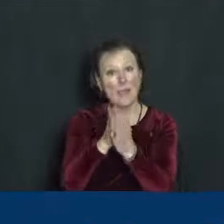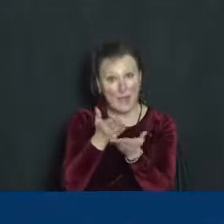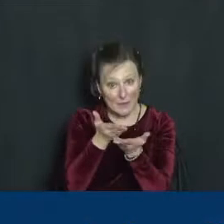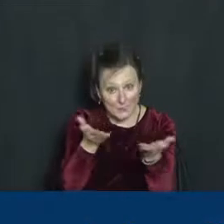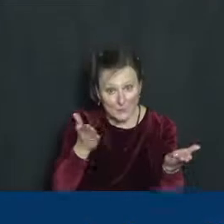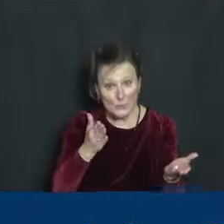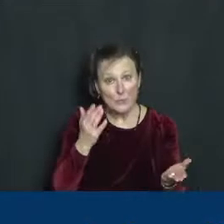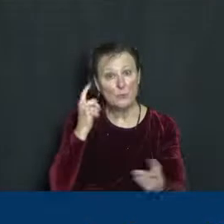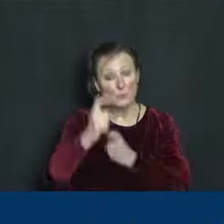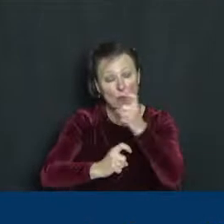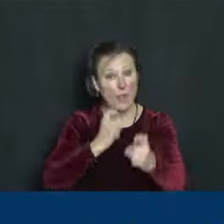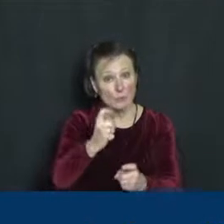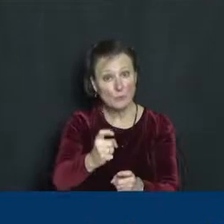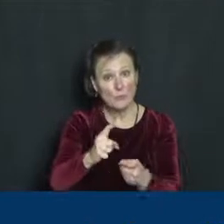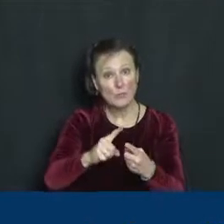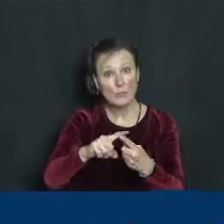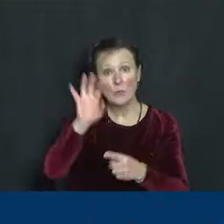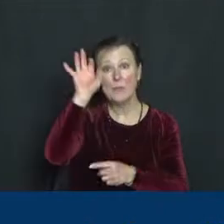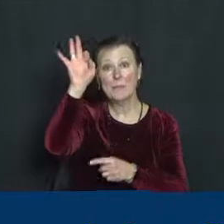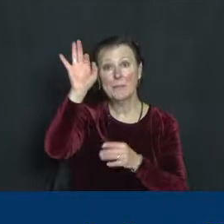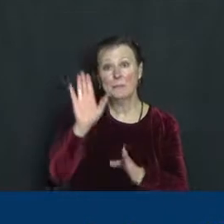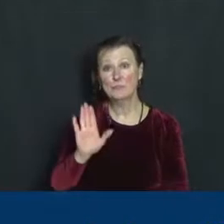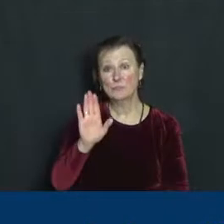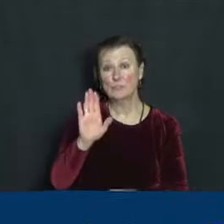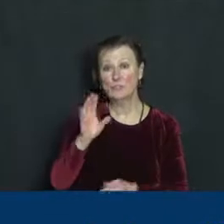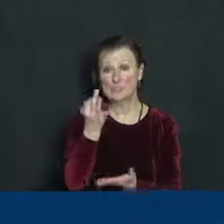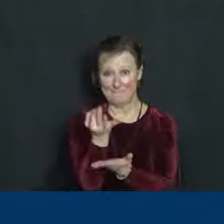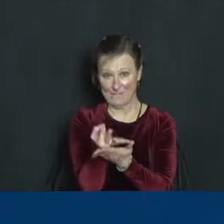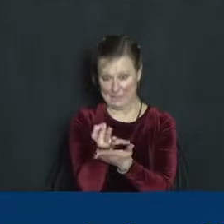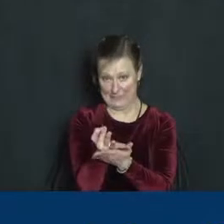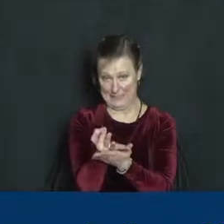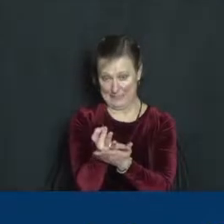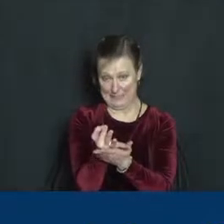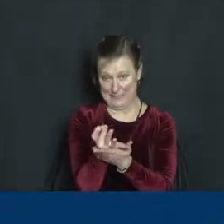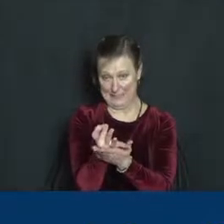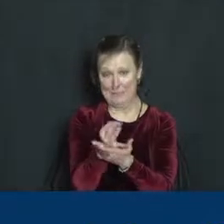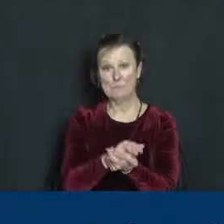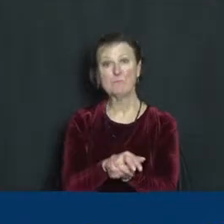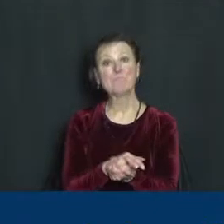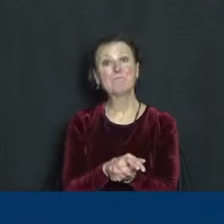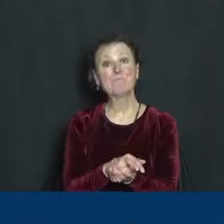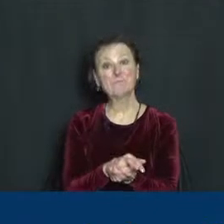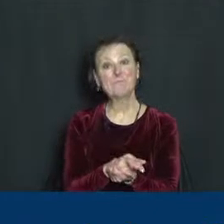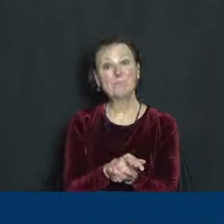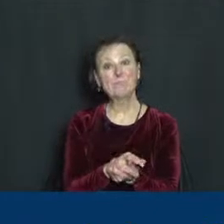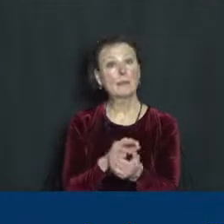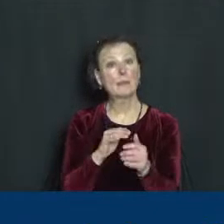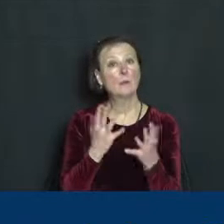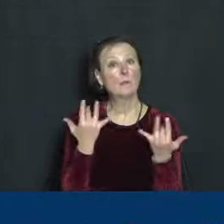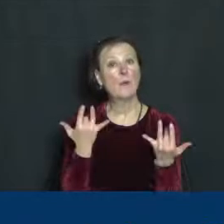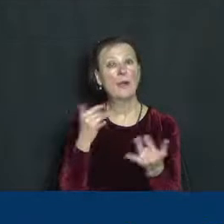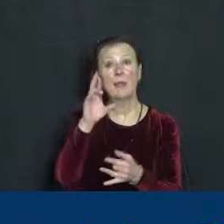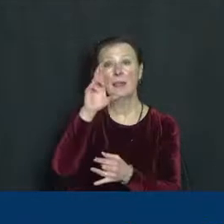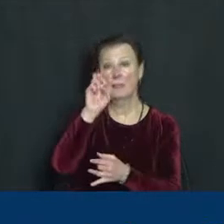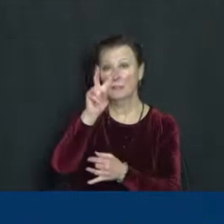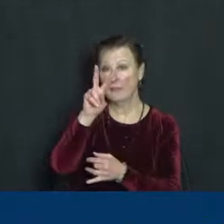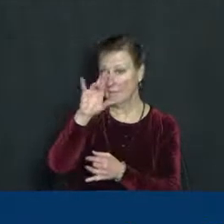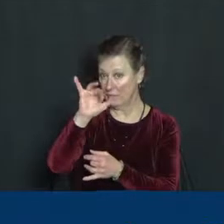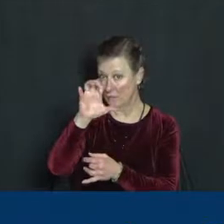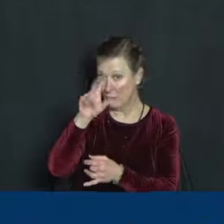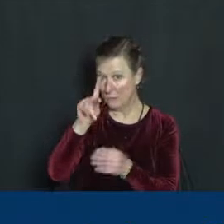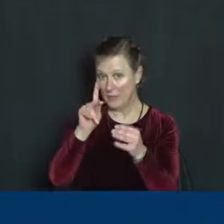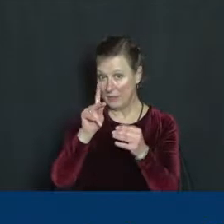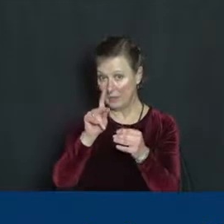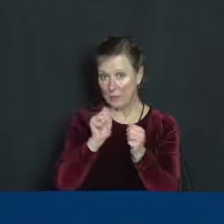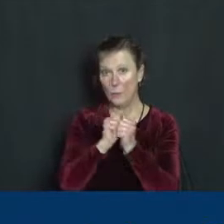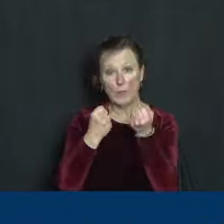for contributions to the minister's discretionary fund so that Rev Rick, with the support of